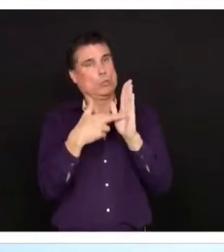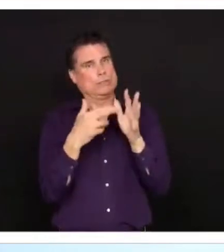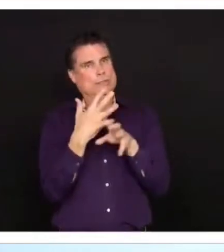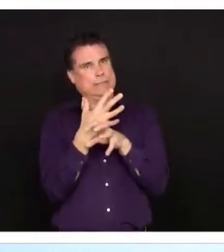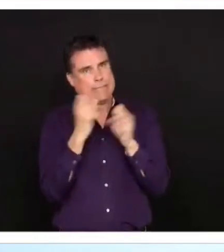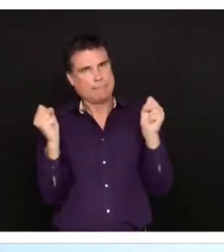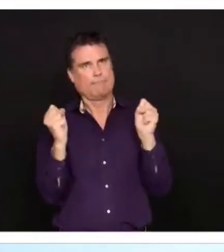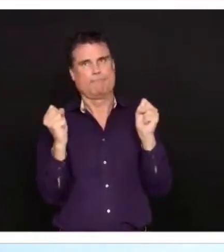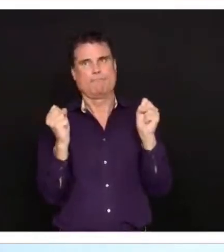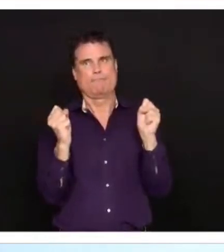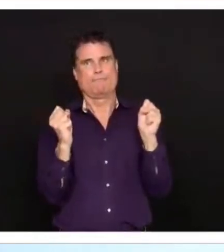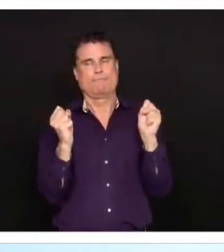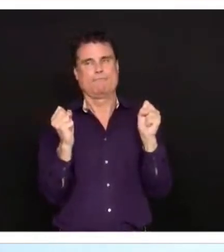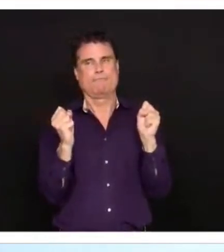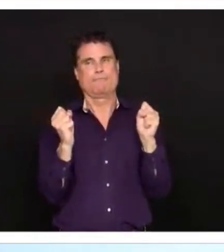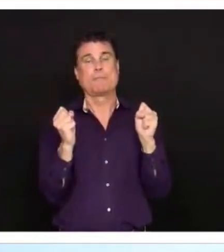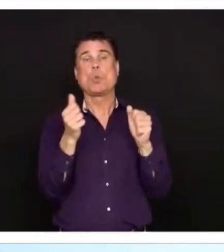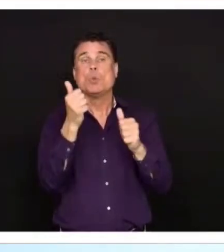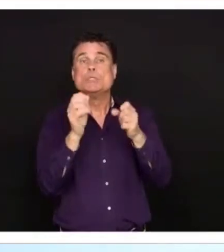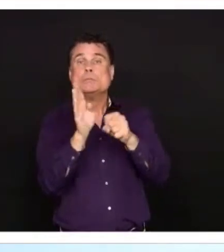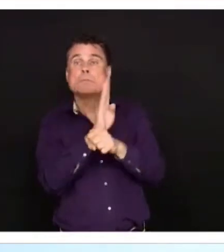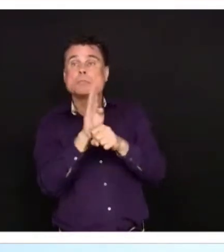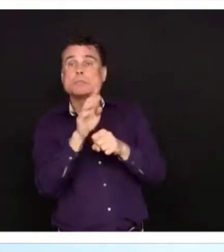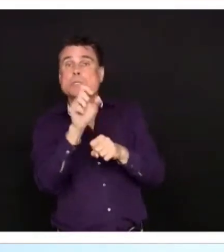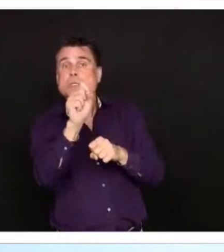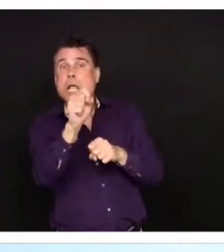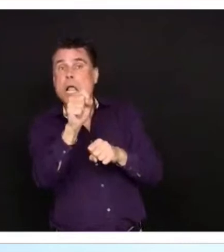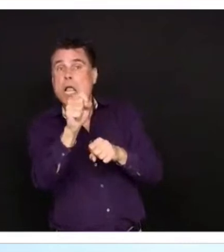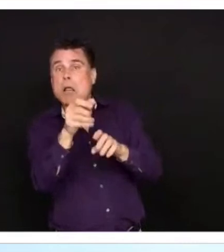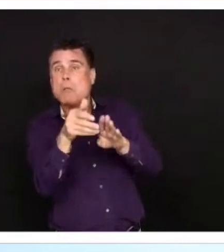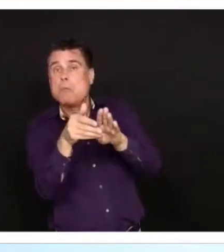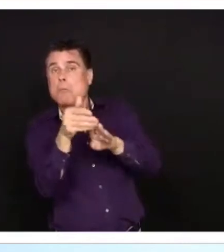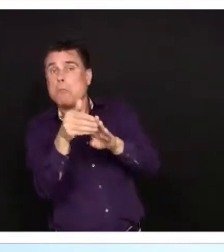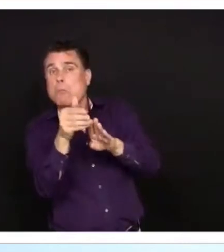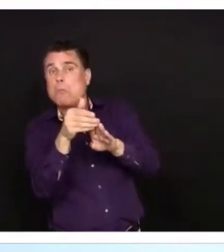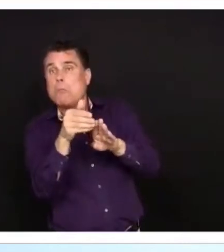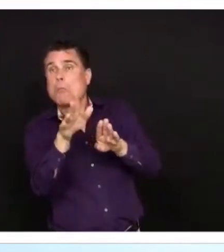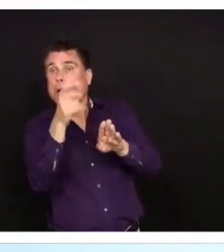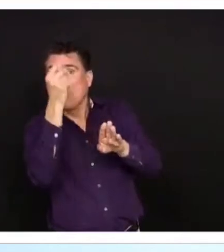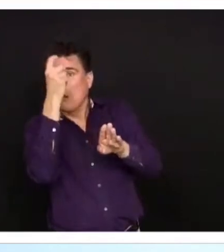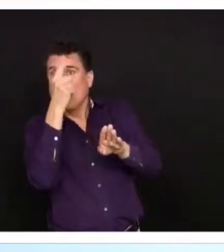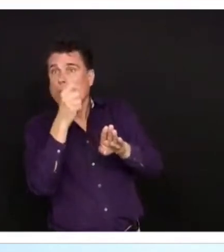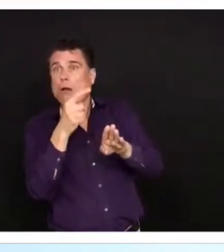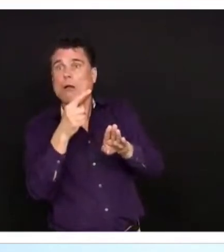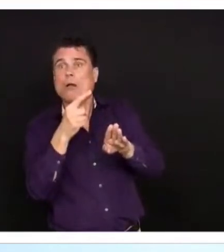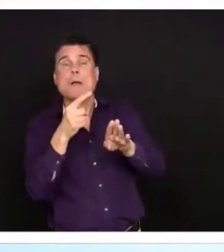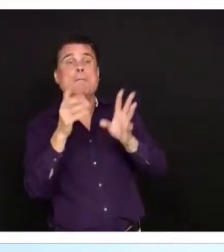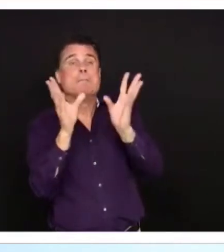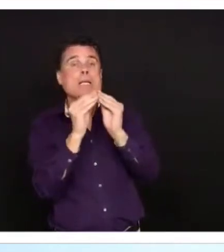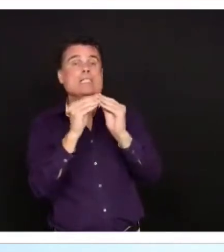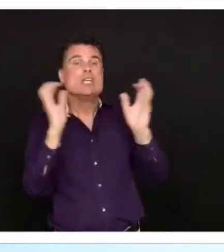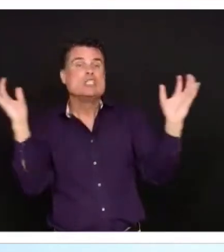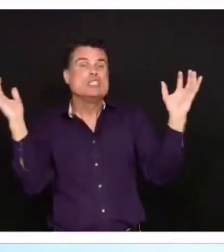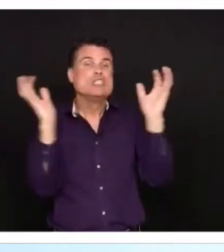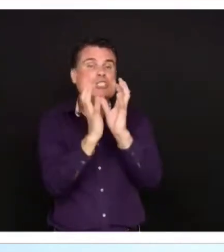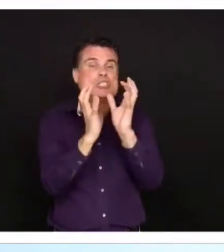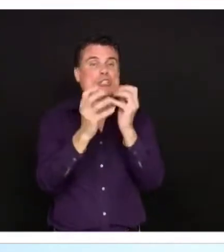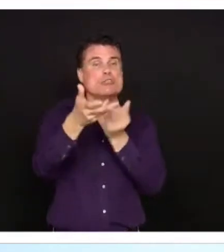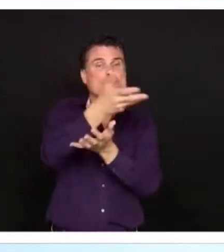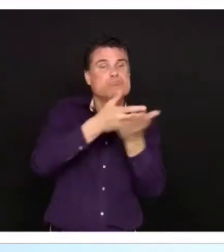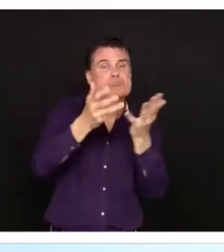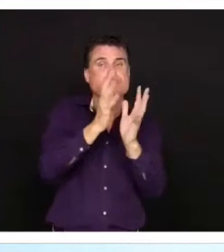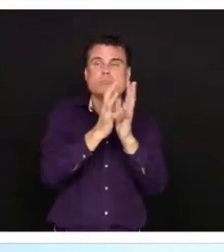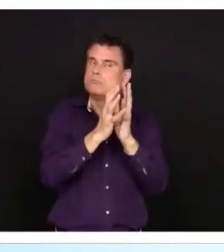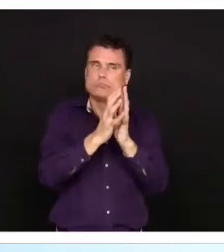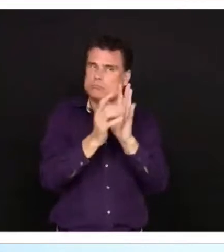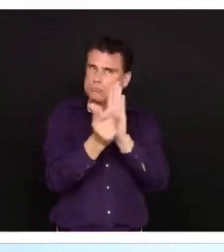way. So those are the parameters that we're putting in place from a health perspective. And testing becomes incredibly important. We've opened